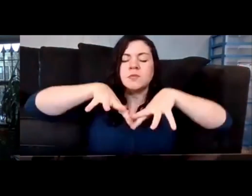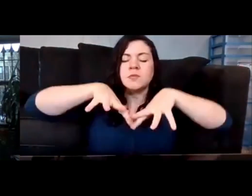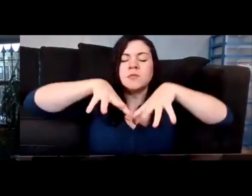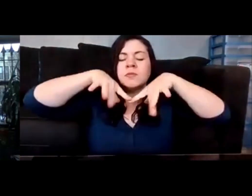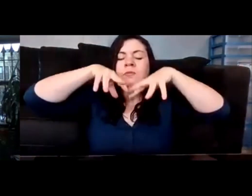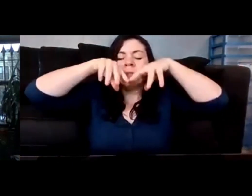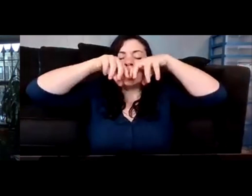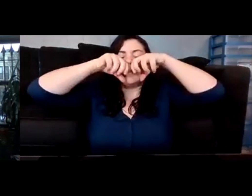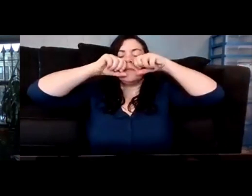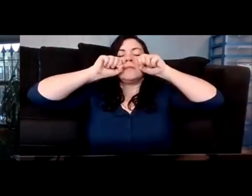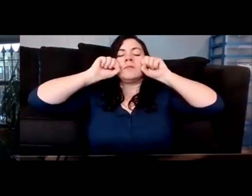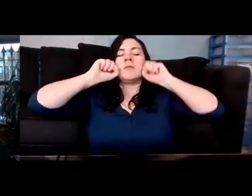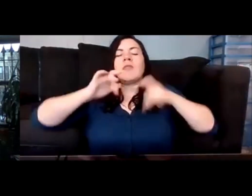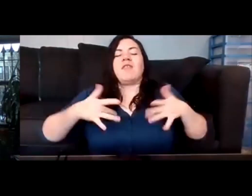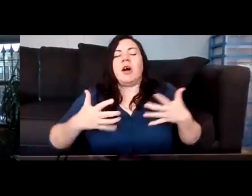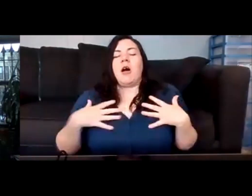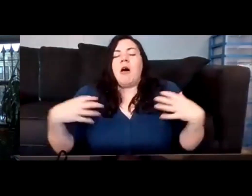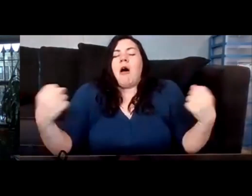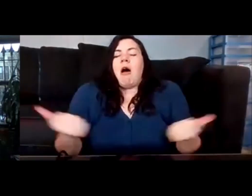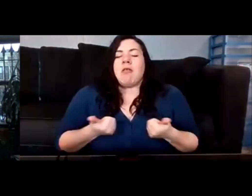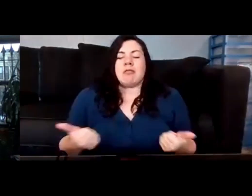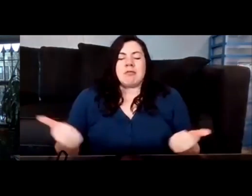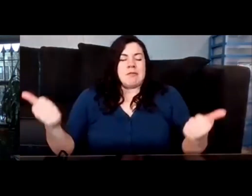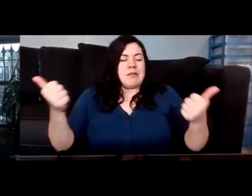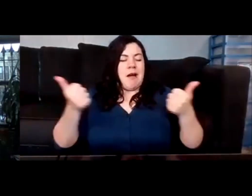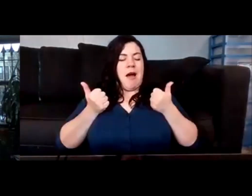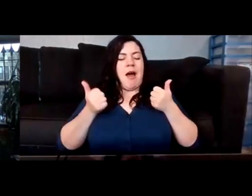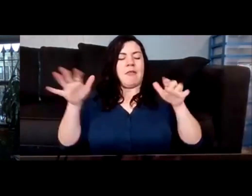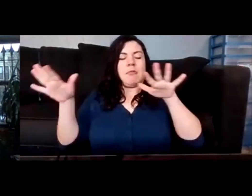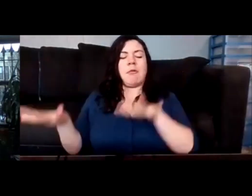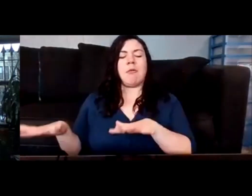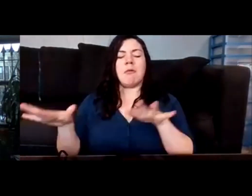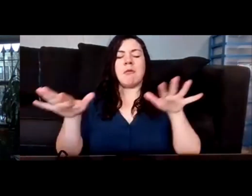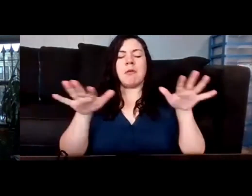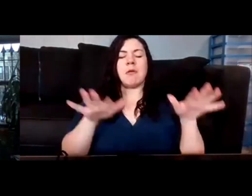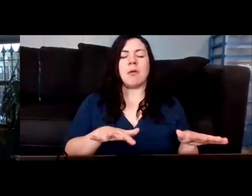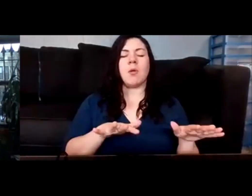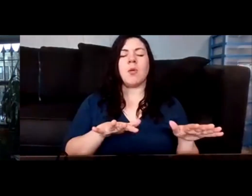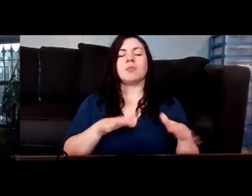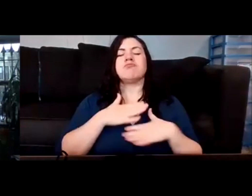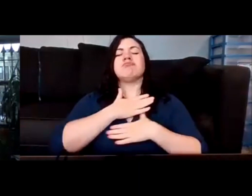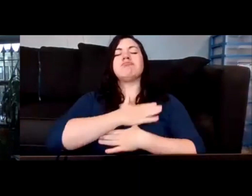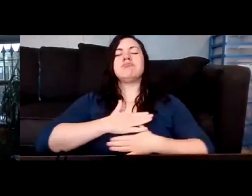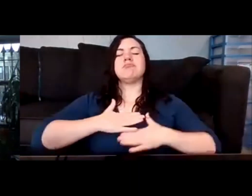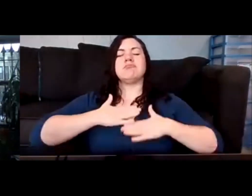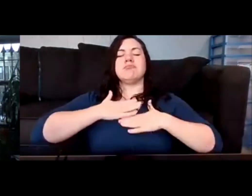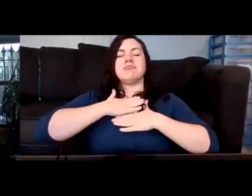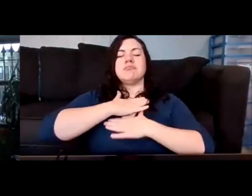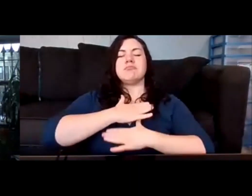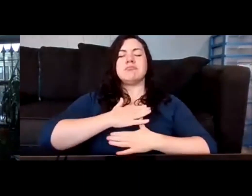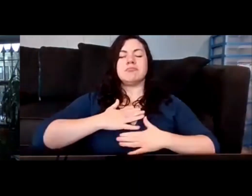life, what gives stability, what allows joy. Feel that in your body, feel all of